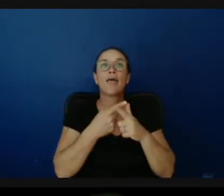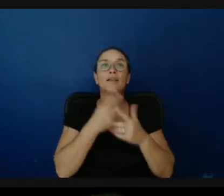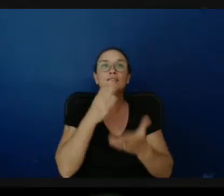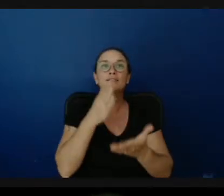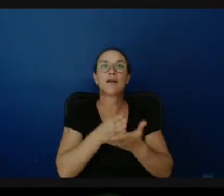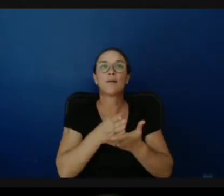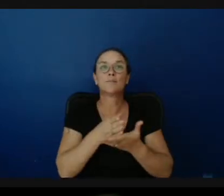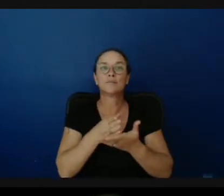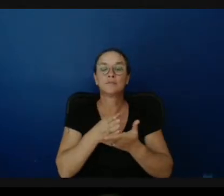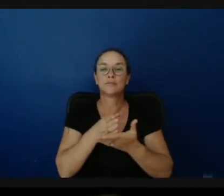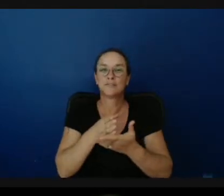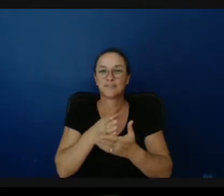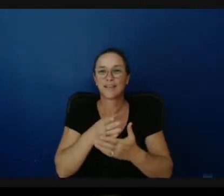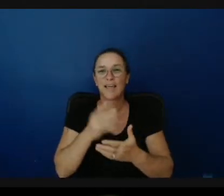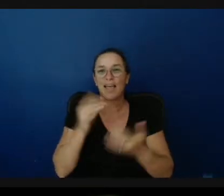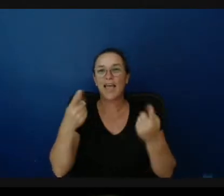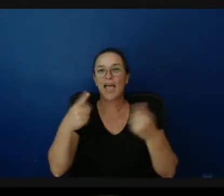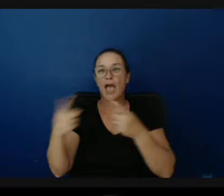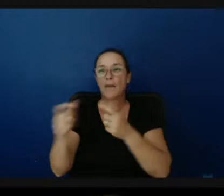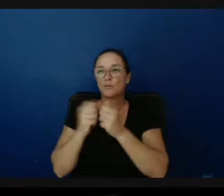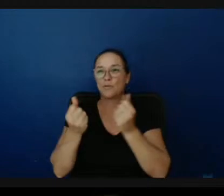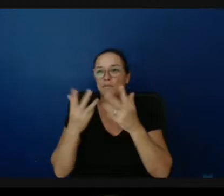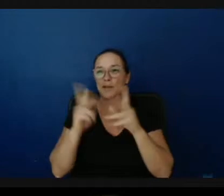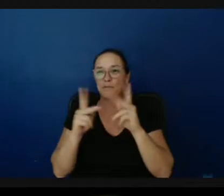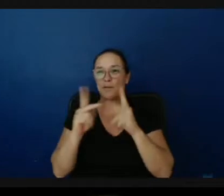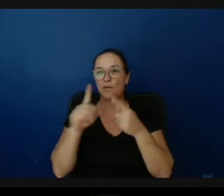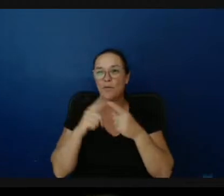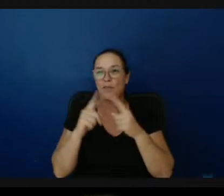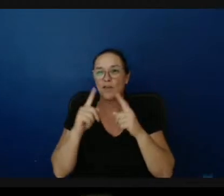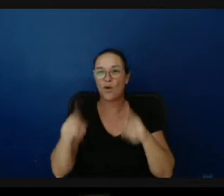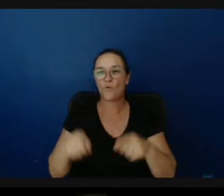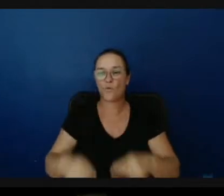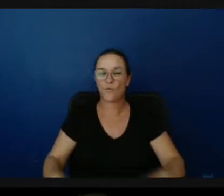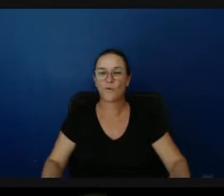when they come to try and chase the volcano, so to speak.